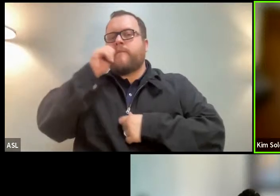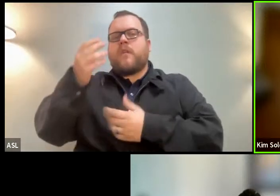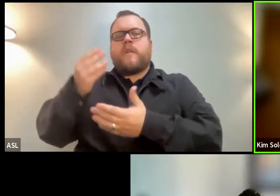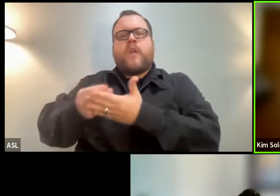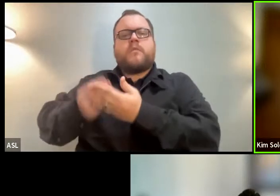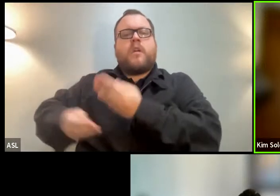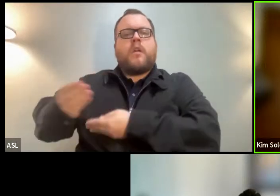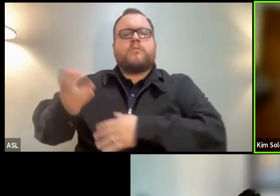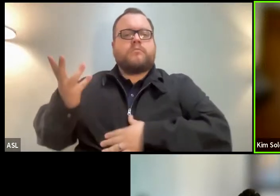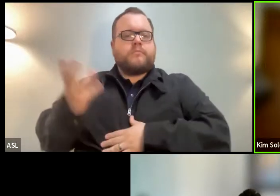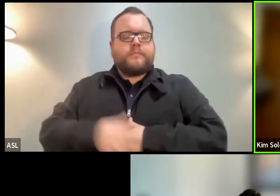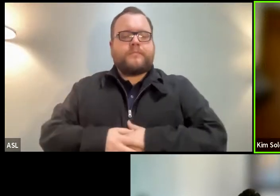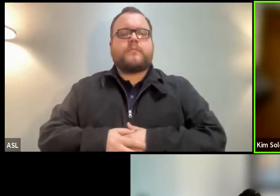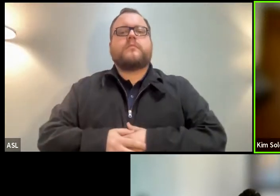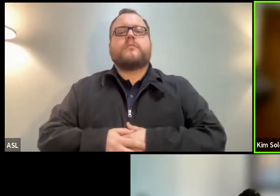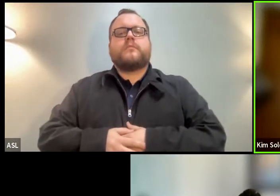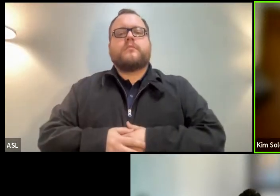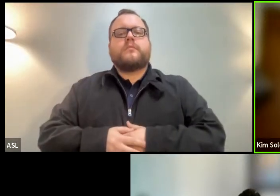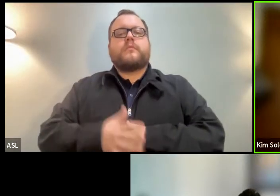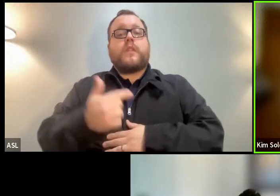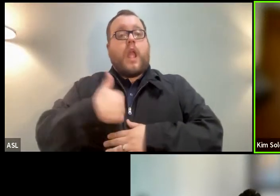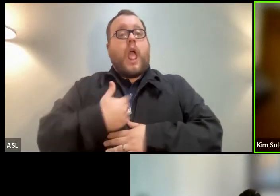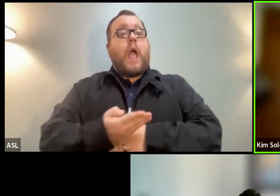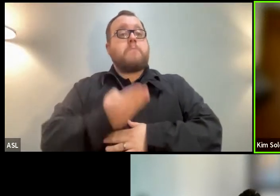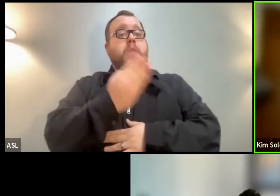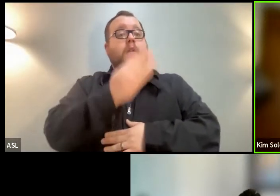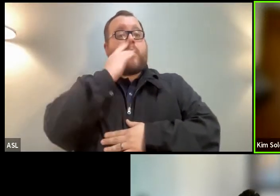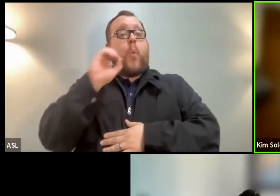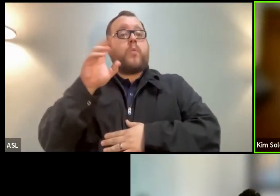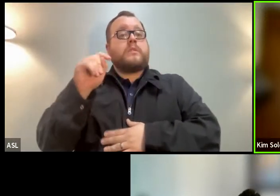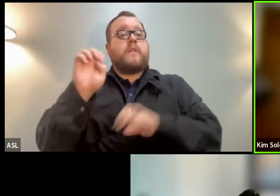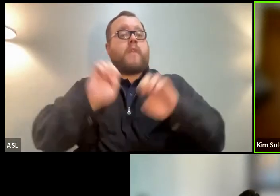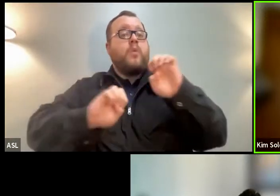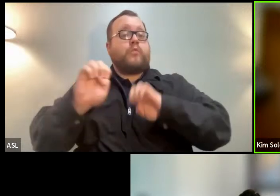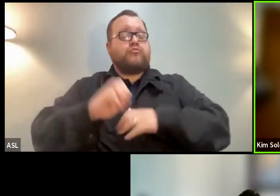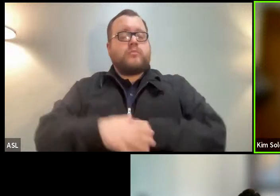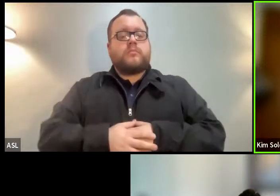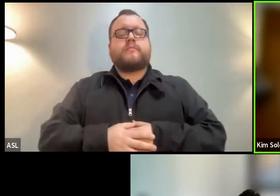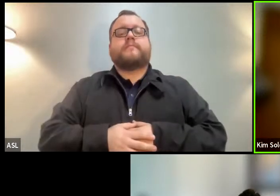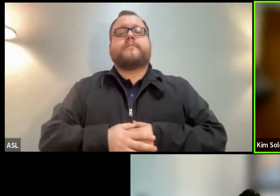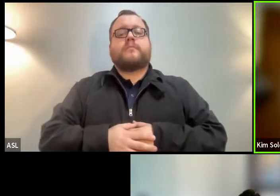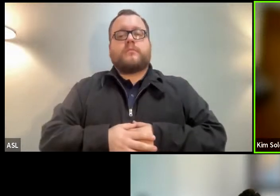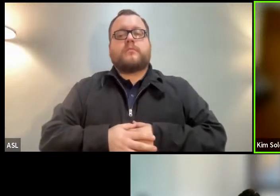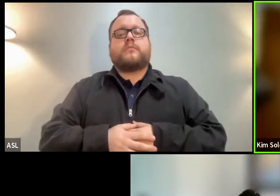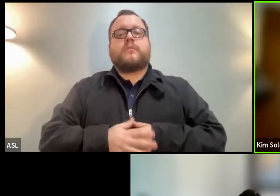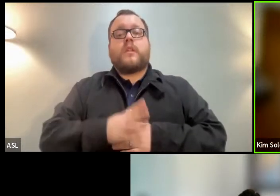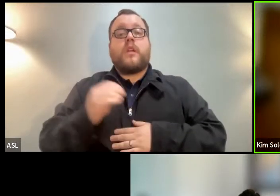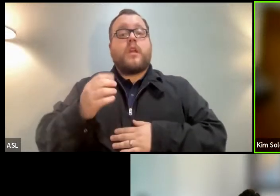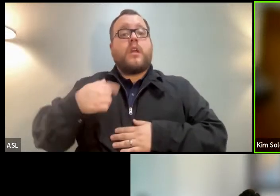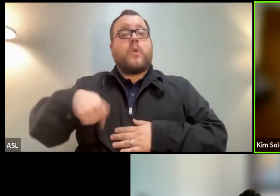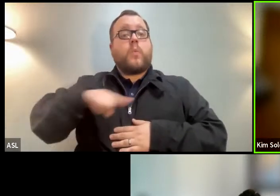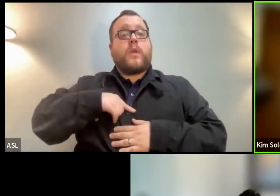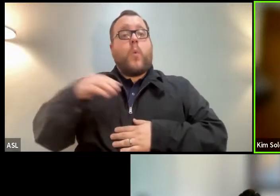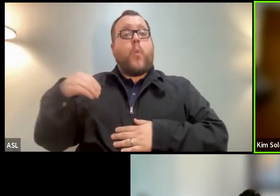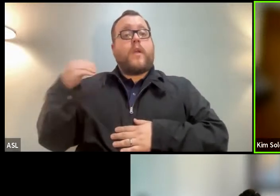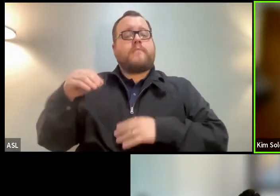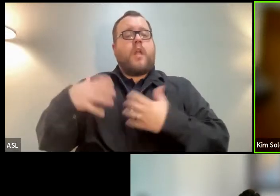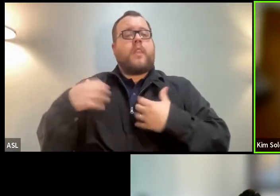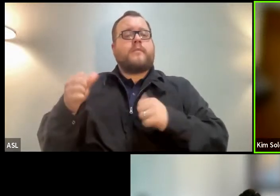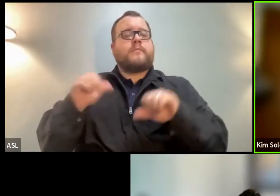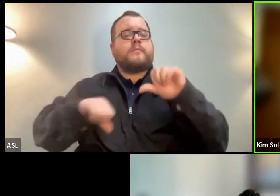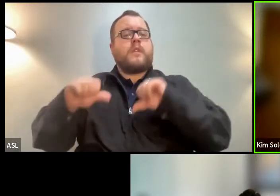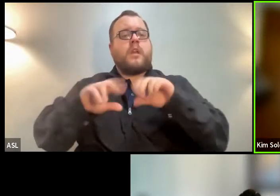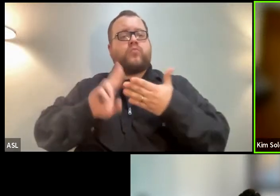Well, so I bill for an occupational therapy evaluation, and we here at Oregon Health and Science